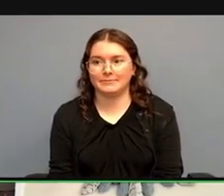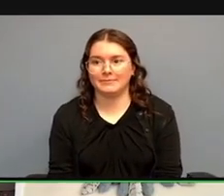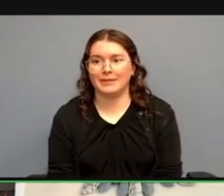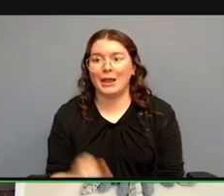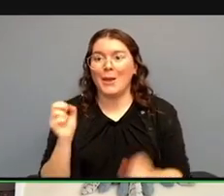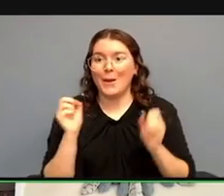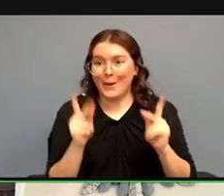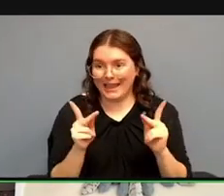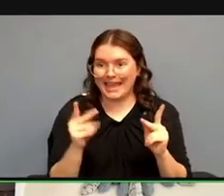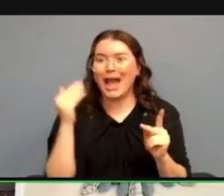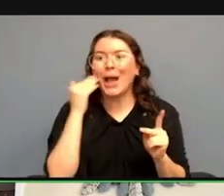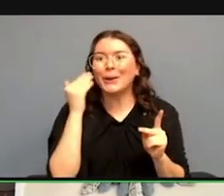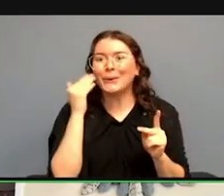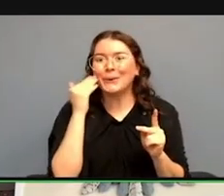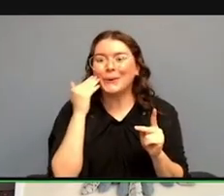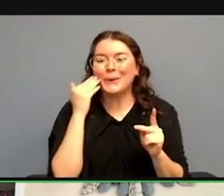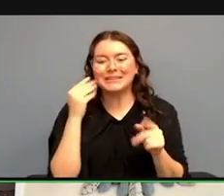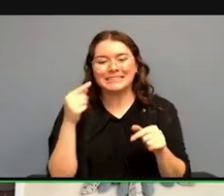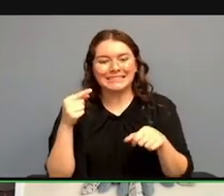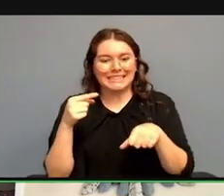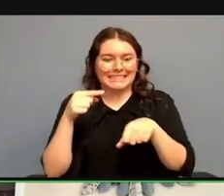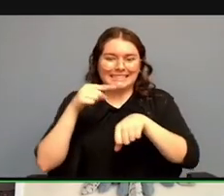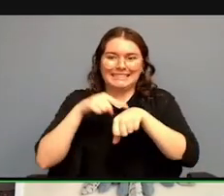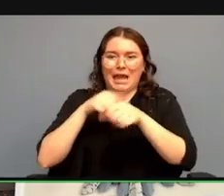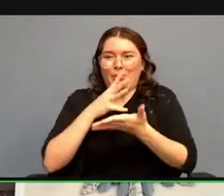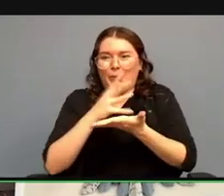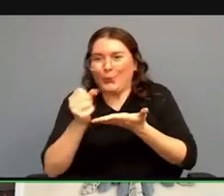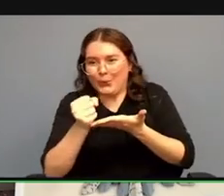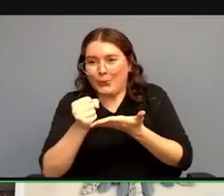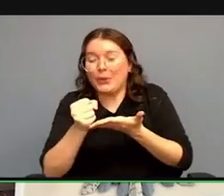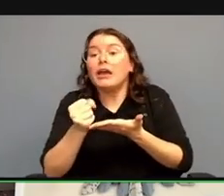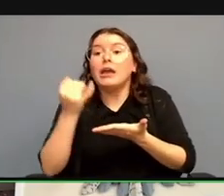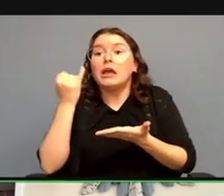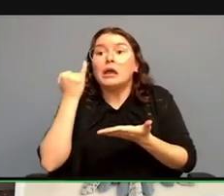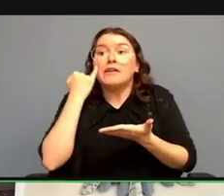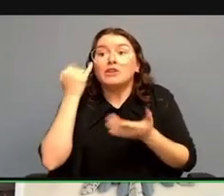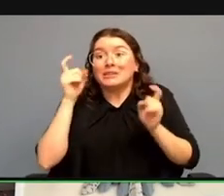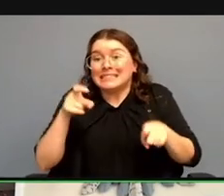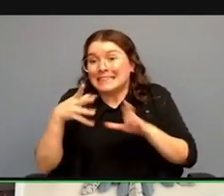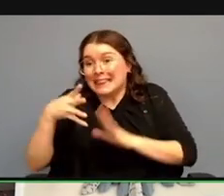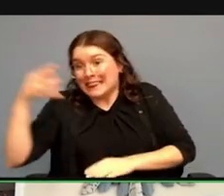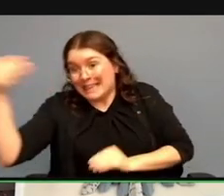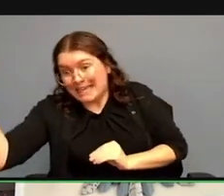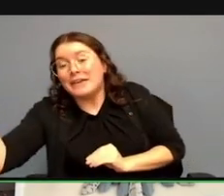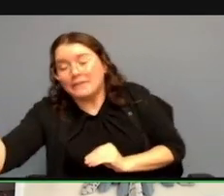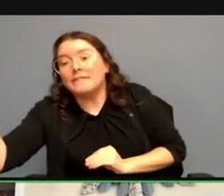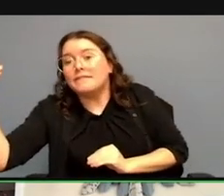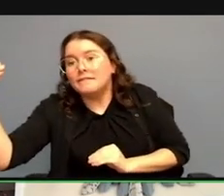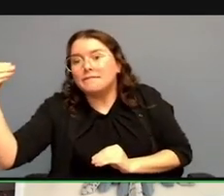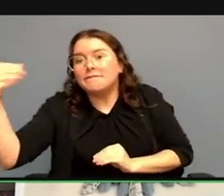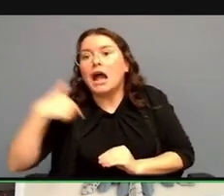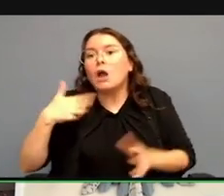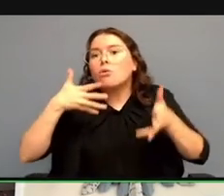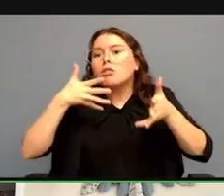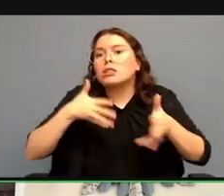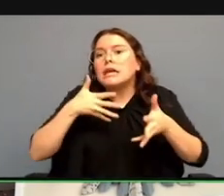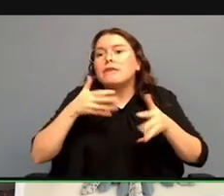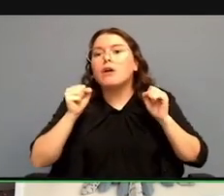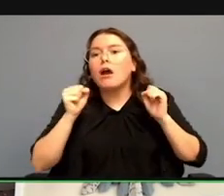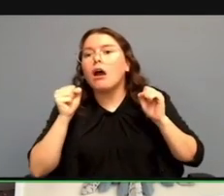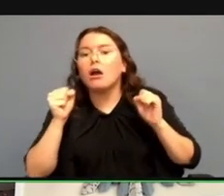All right, I know we're very short in time, so if anyone does need to leave, I will leave the option